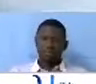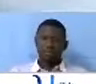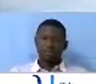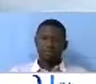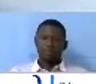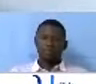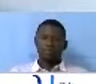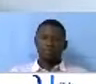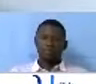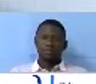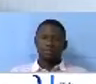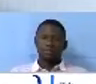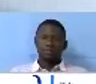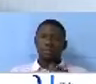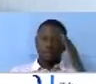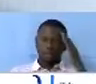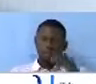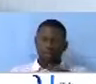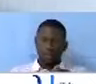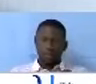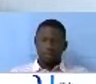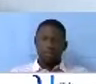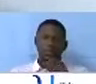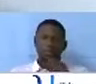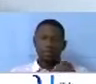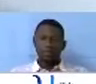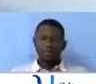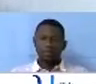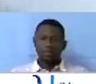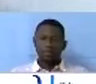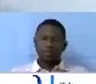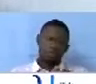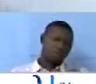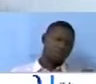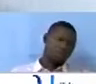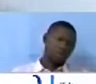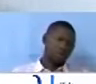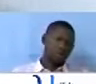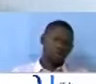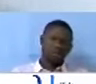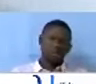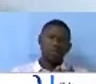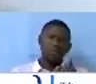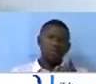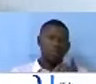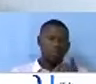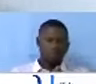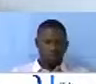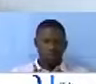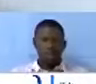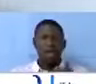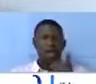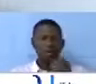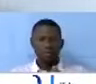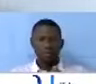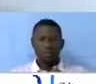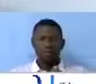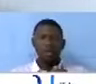here, in another way, the way I am seeing it is, you were asking me to commit suicide. No. Of course.